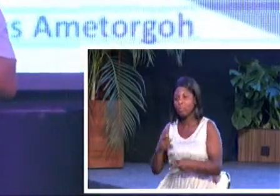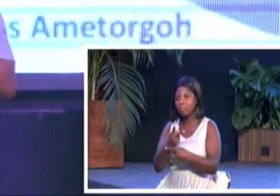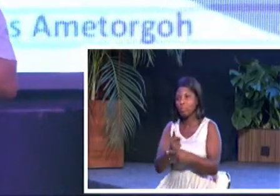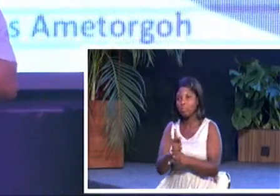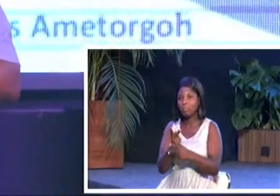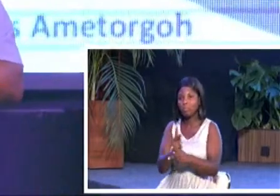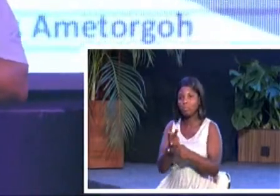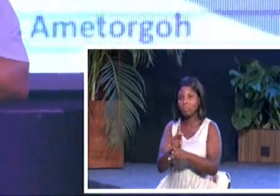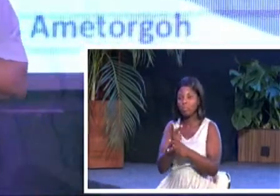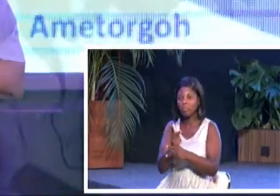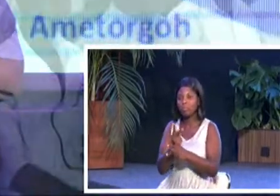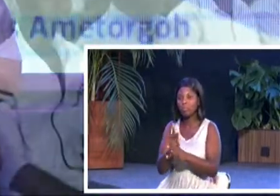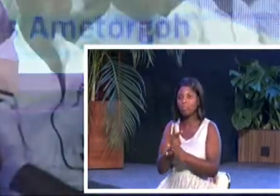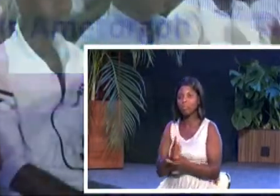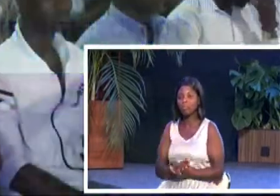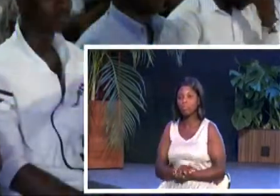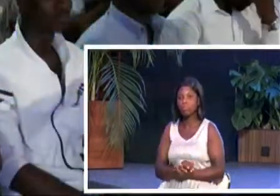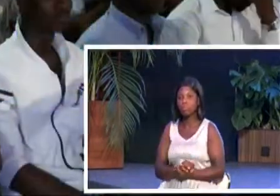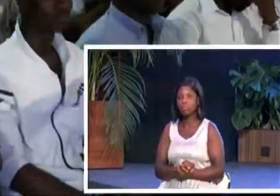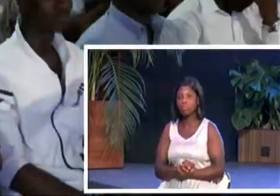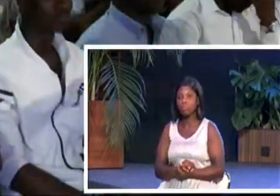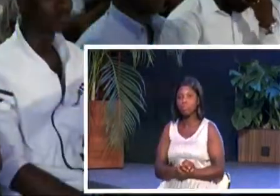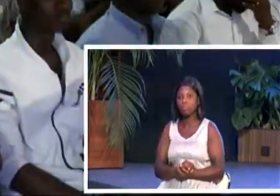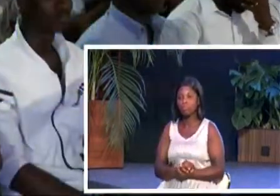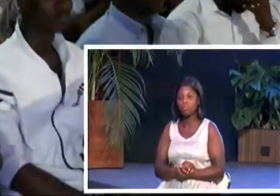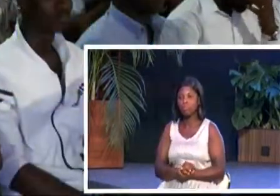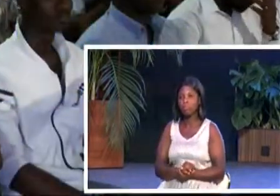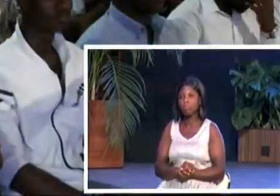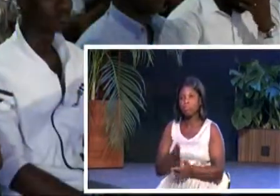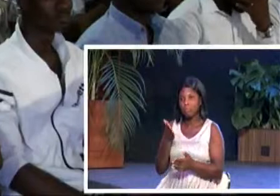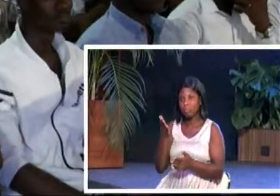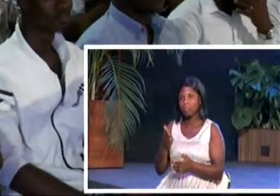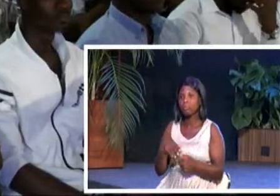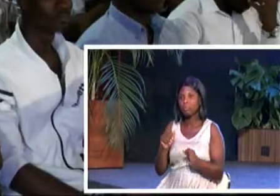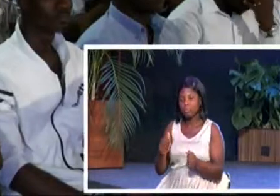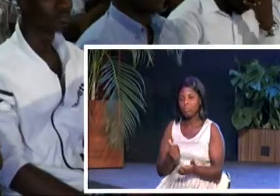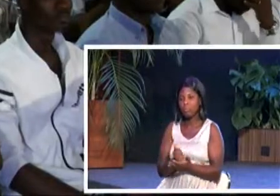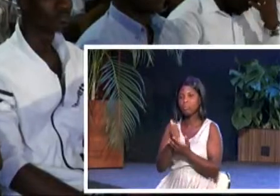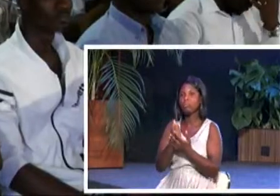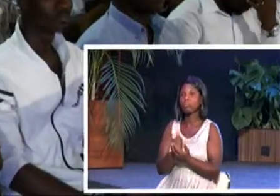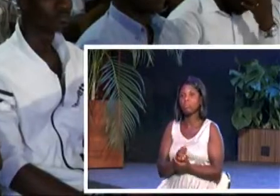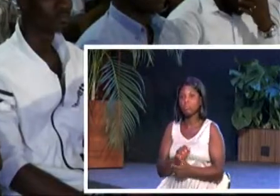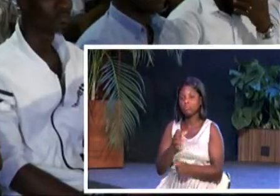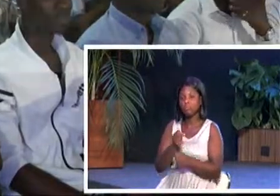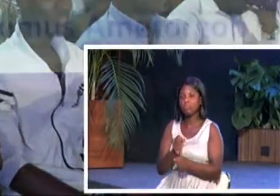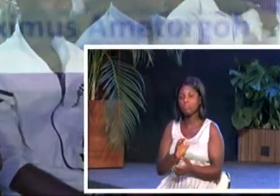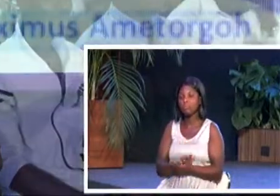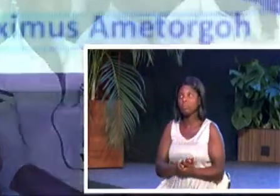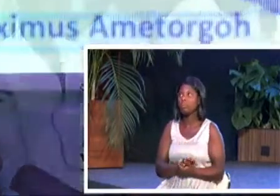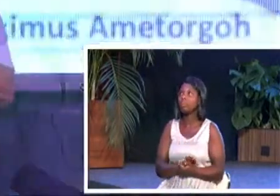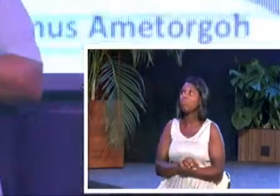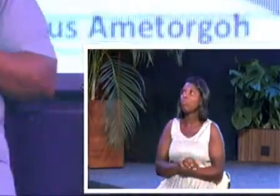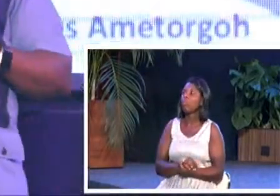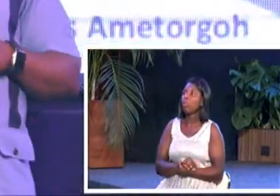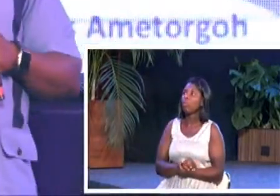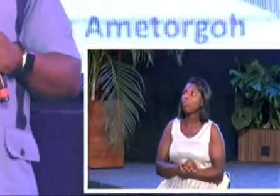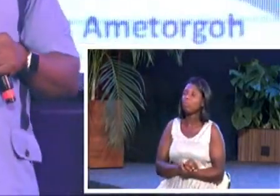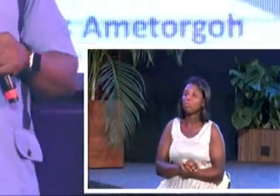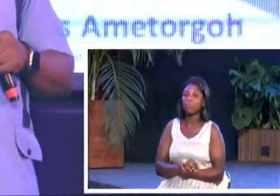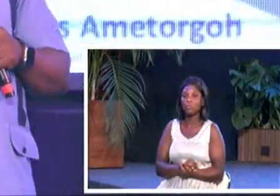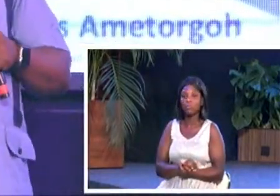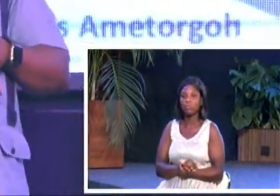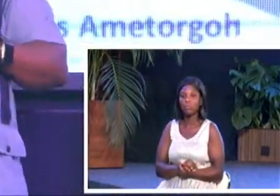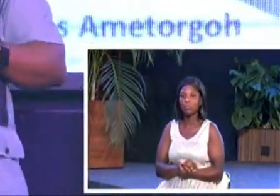support services, they can get that too as well. Then we have the artificial intelligence developers. And if